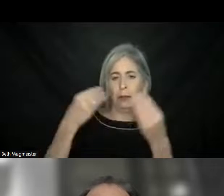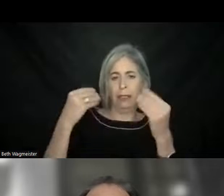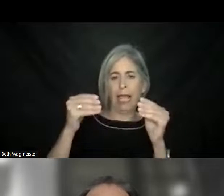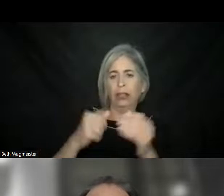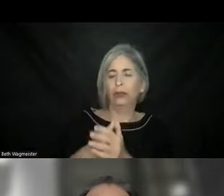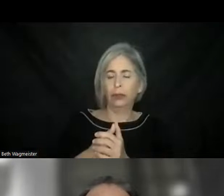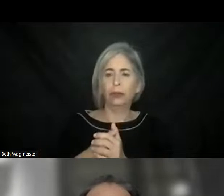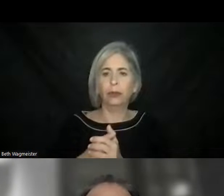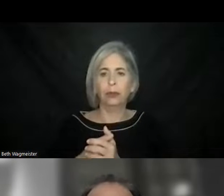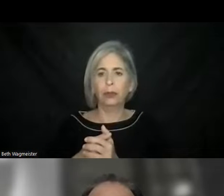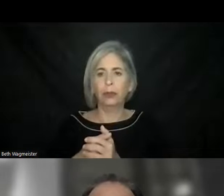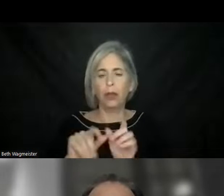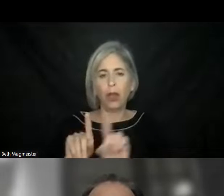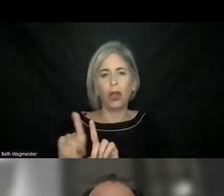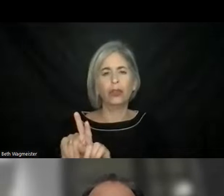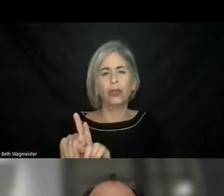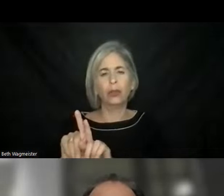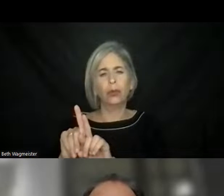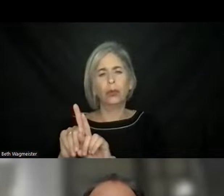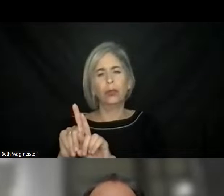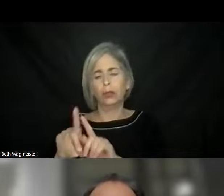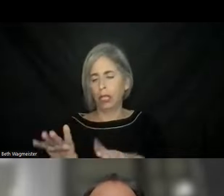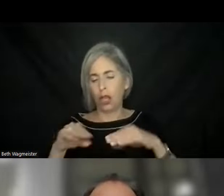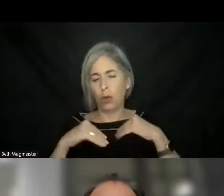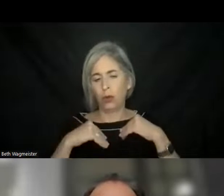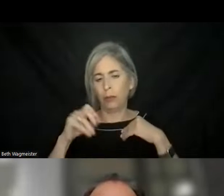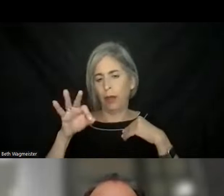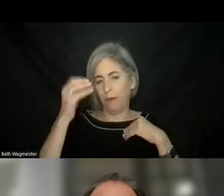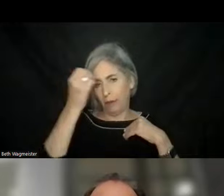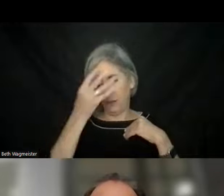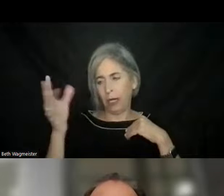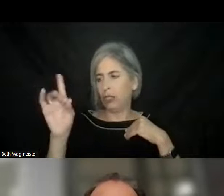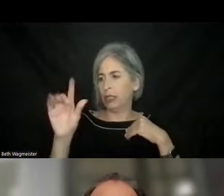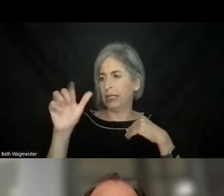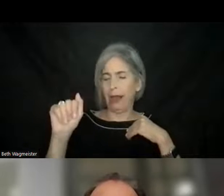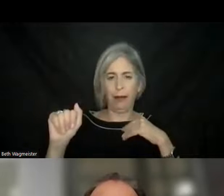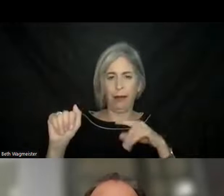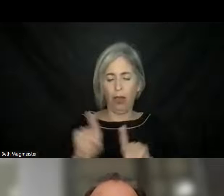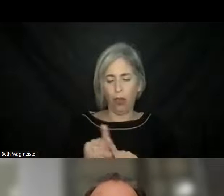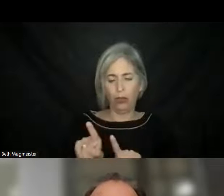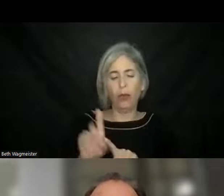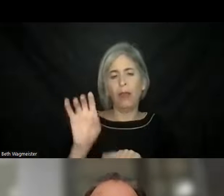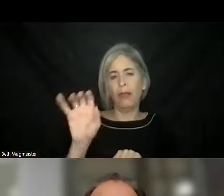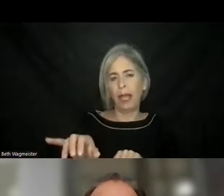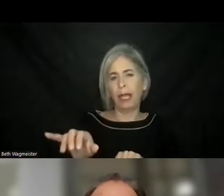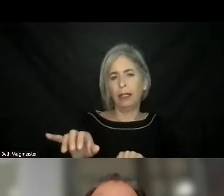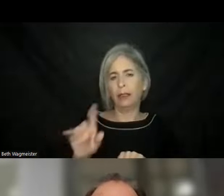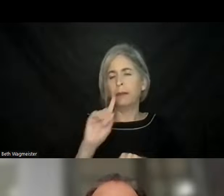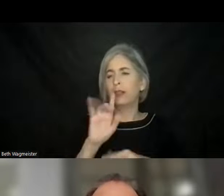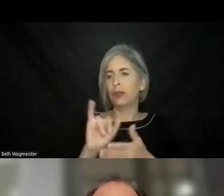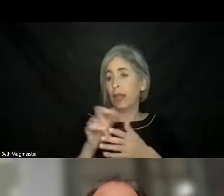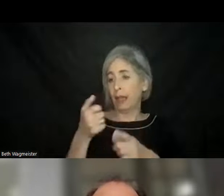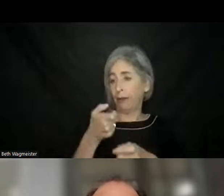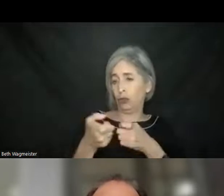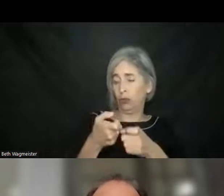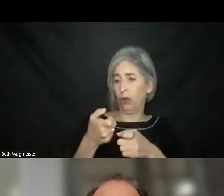interaction. And then also, kind of ownership of the information and data and ensuring that that they have control over that